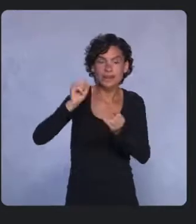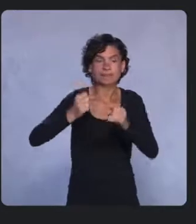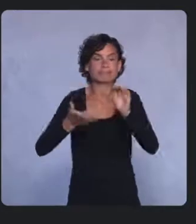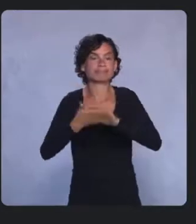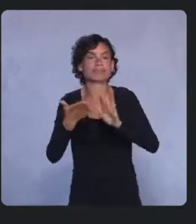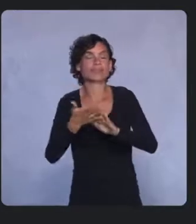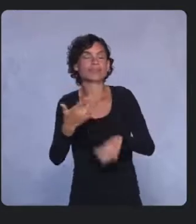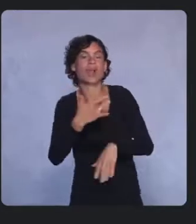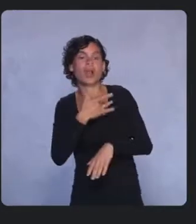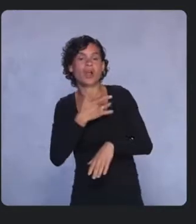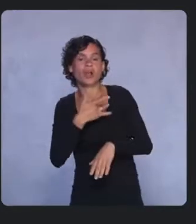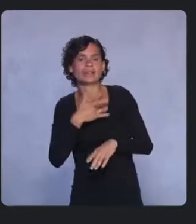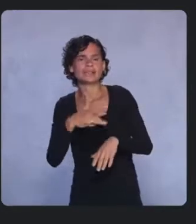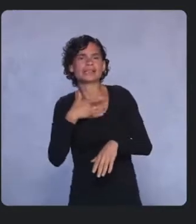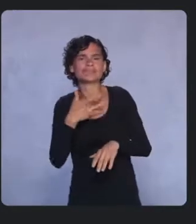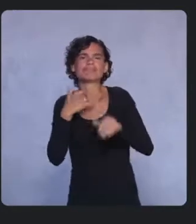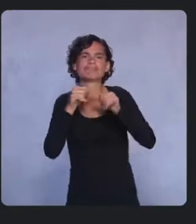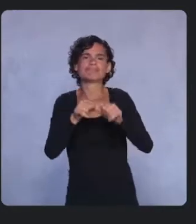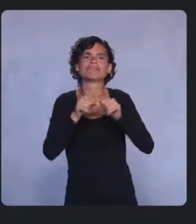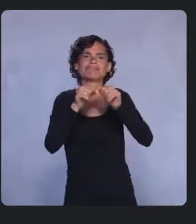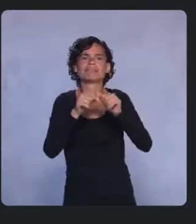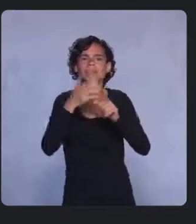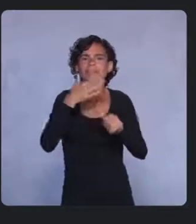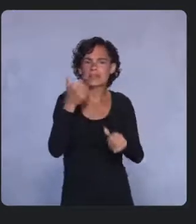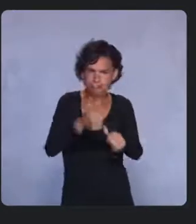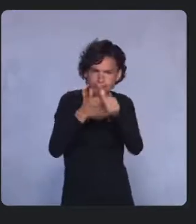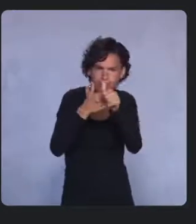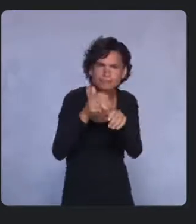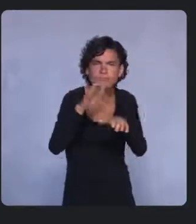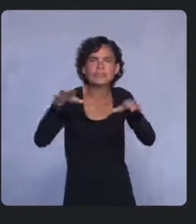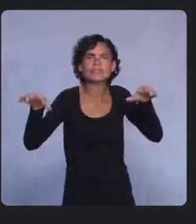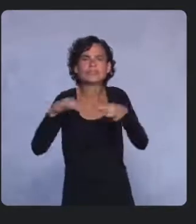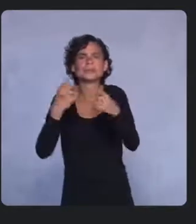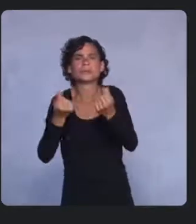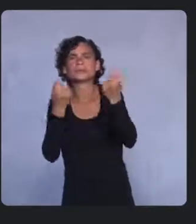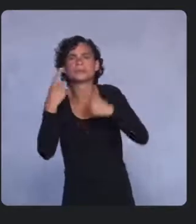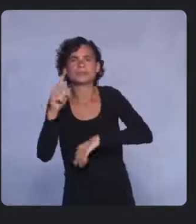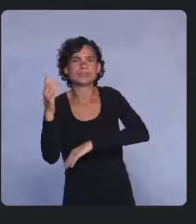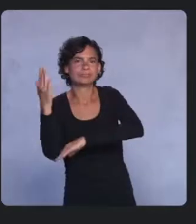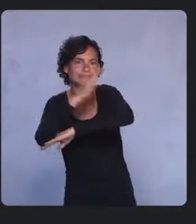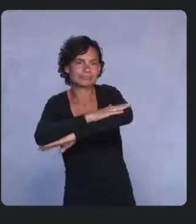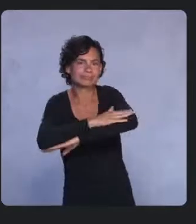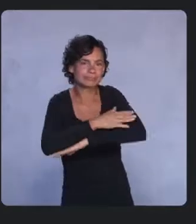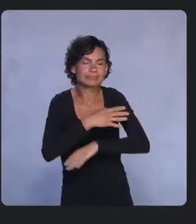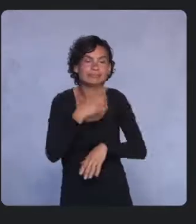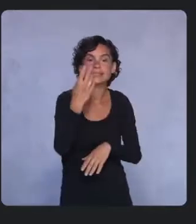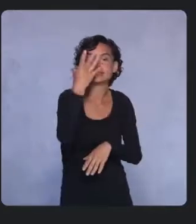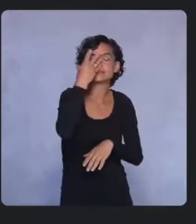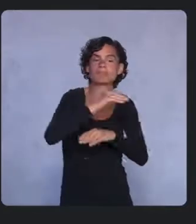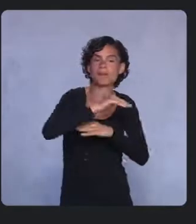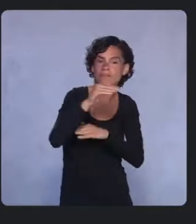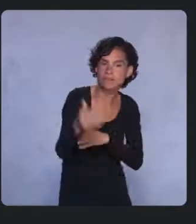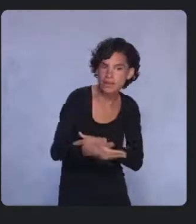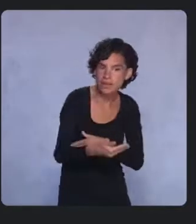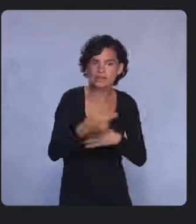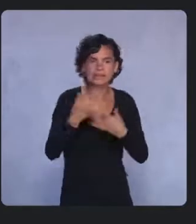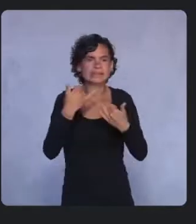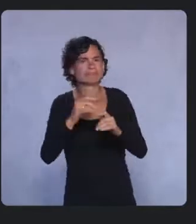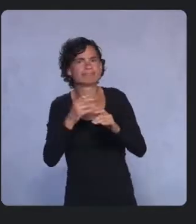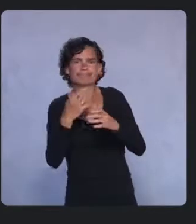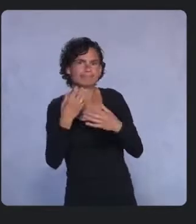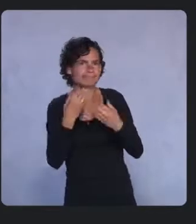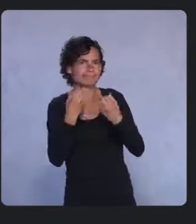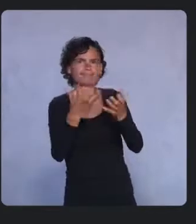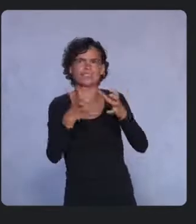continuously, letting you better track your activity during the day and your sleep overnight, while giving you plenty of battery to spare